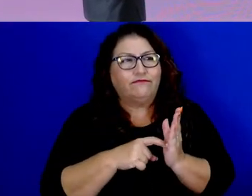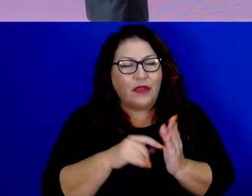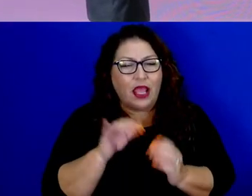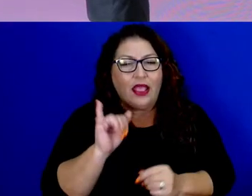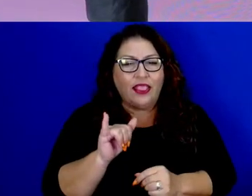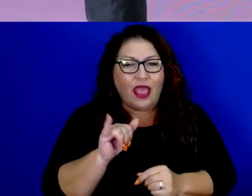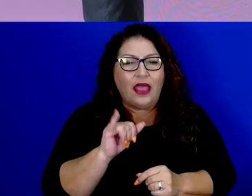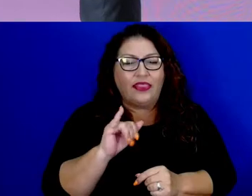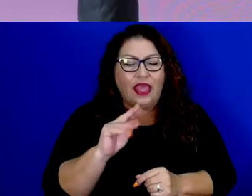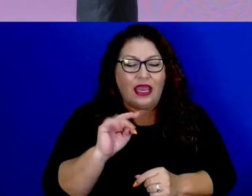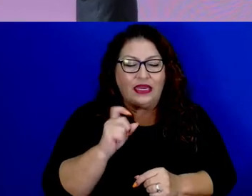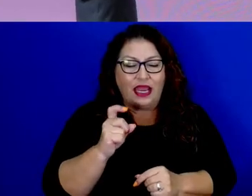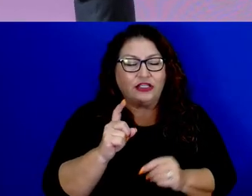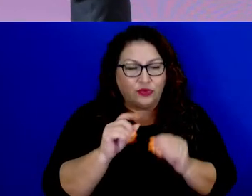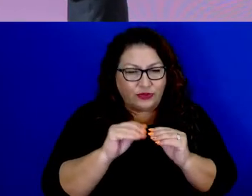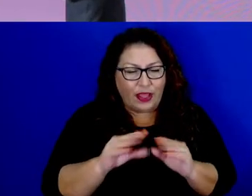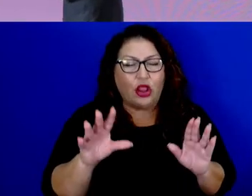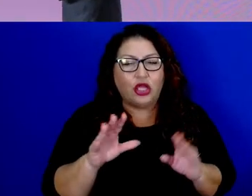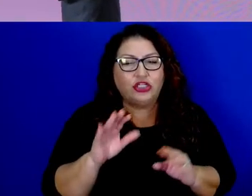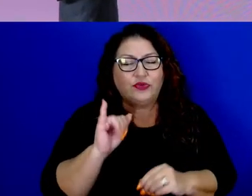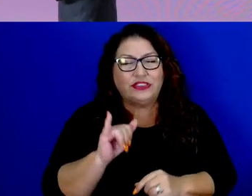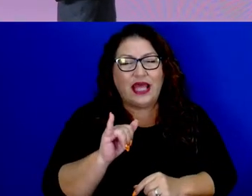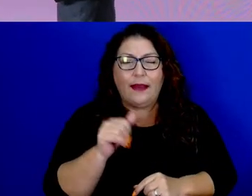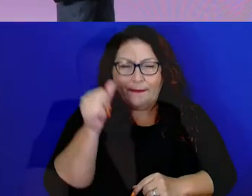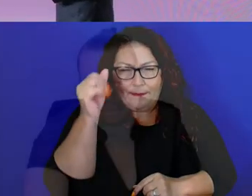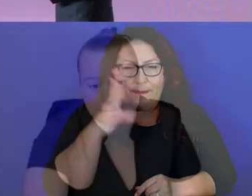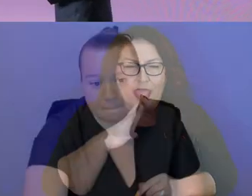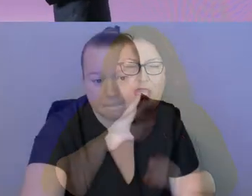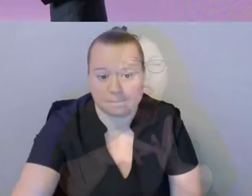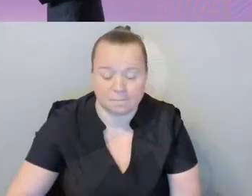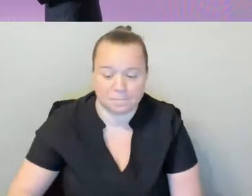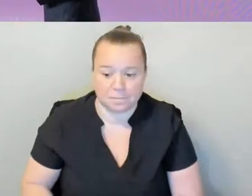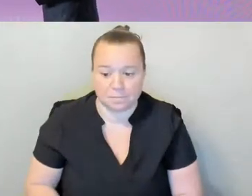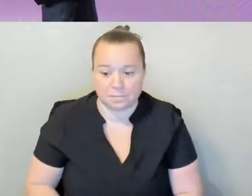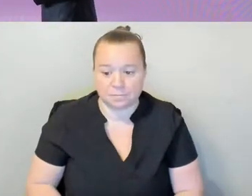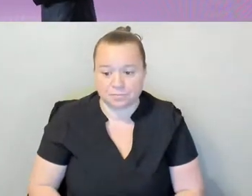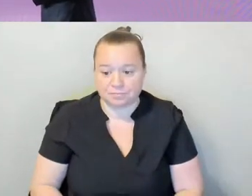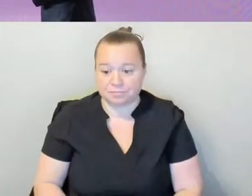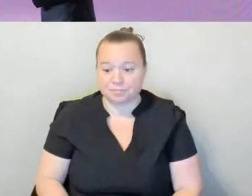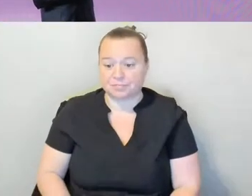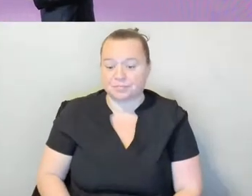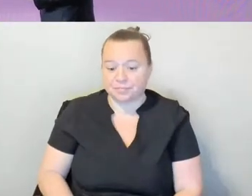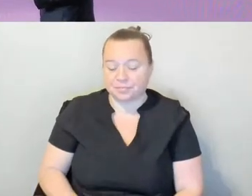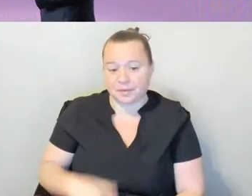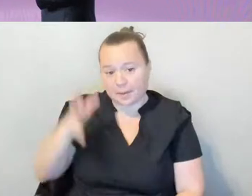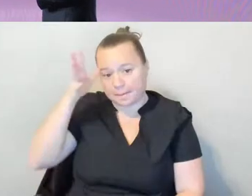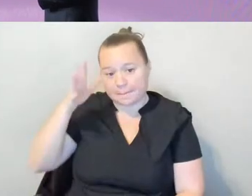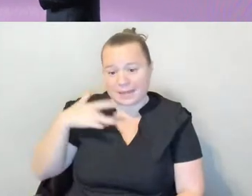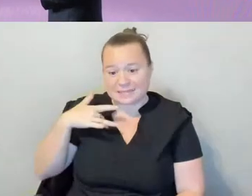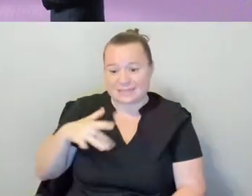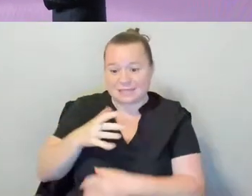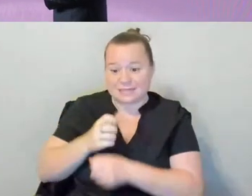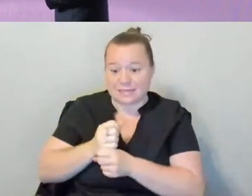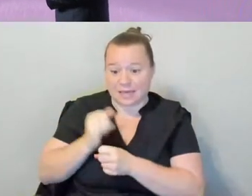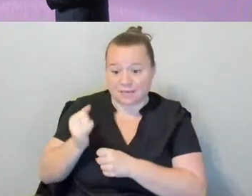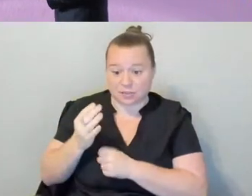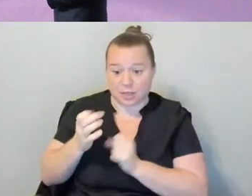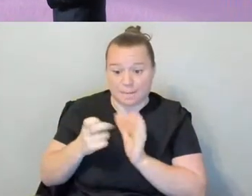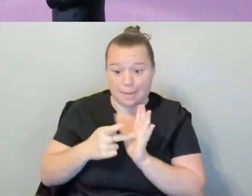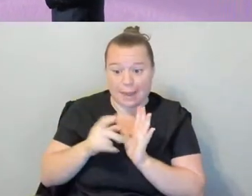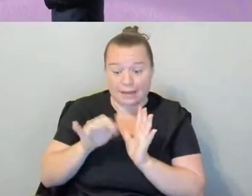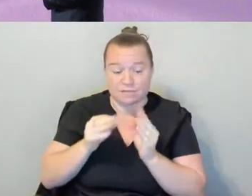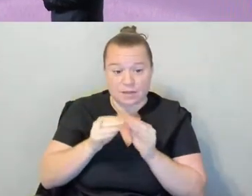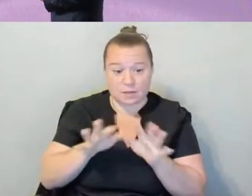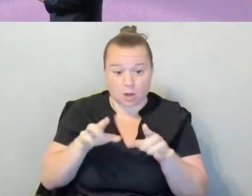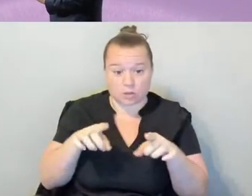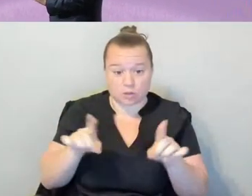launched was the fact that men are twice as likely to get their job back if they lost it from the pandemic, and what that means